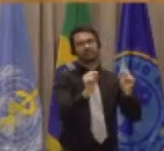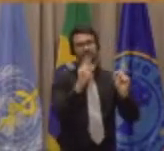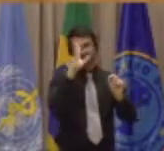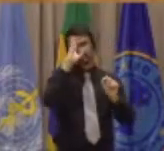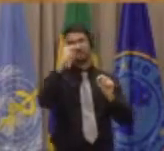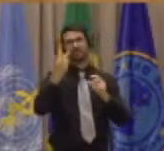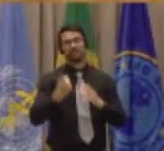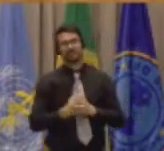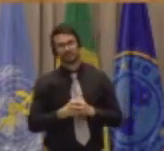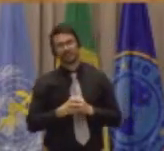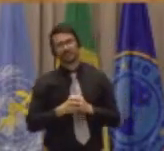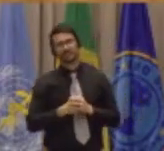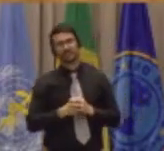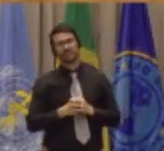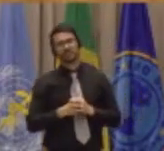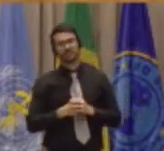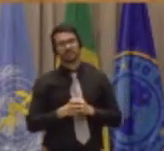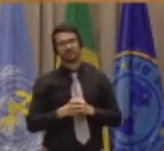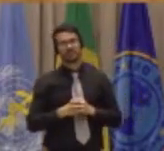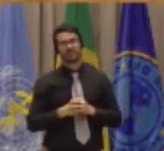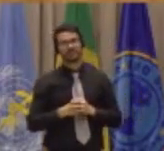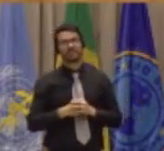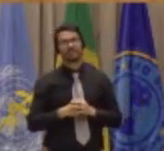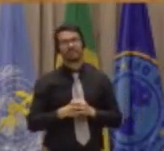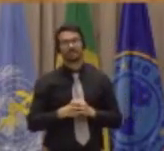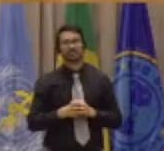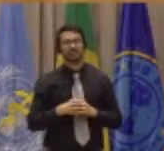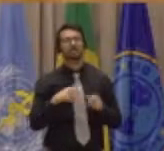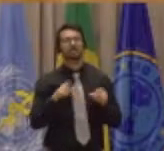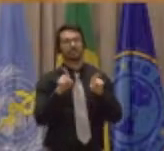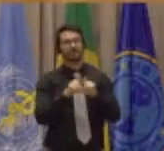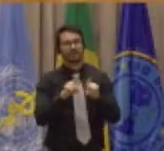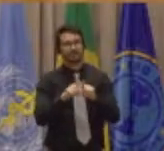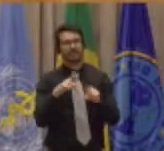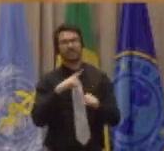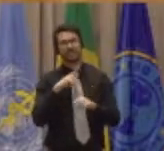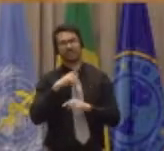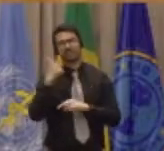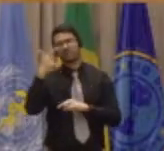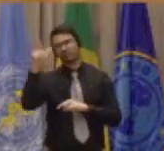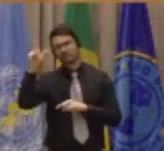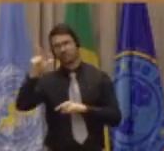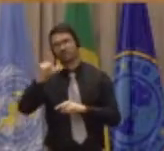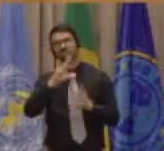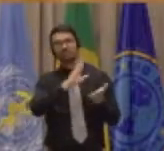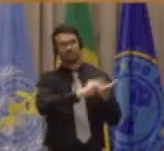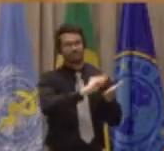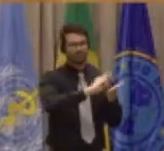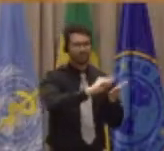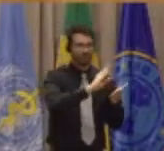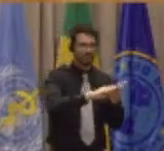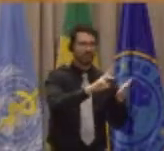and we have to consider that in the make decision.